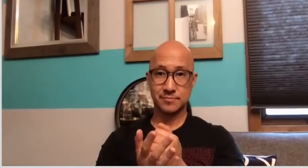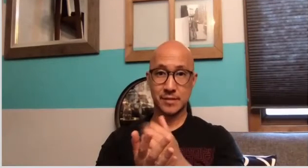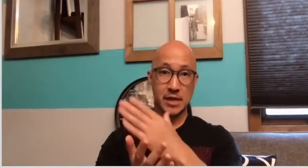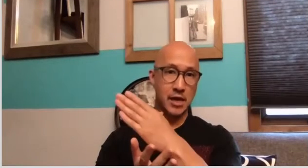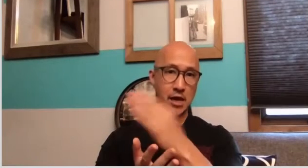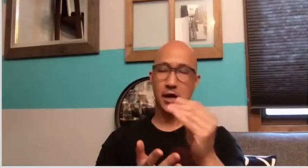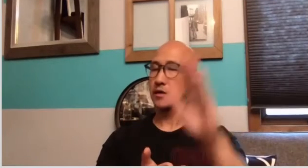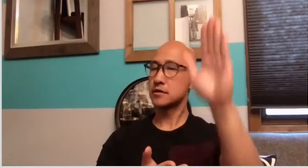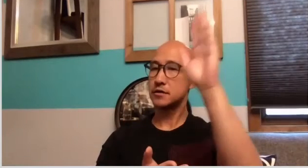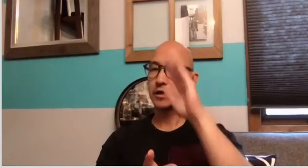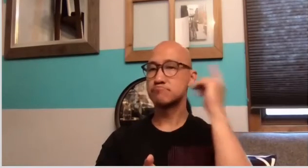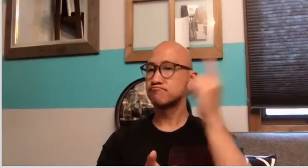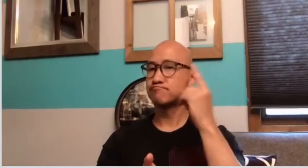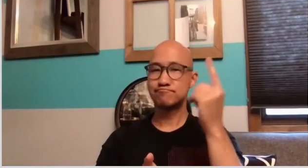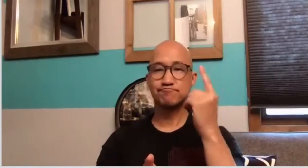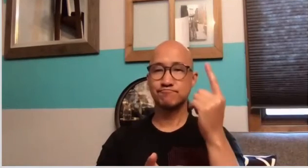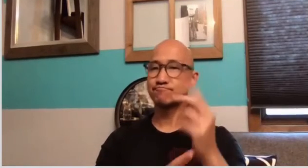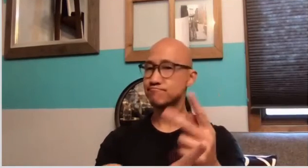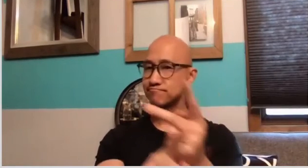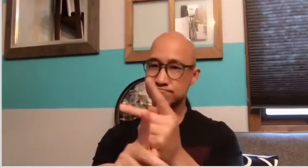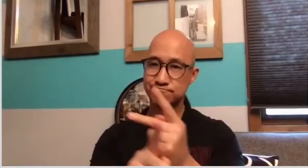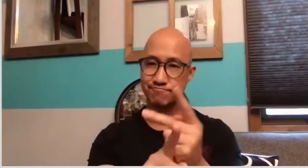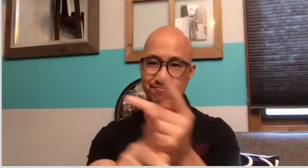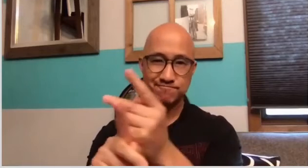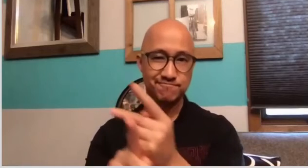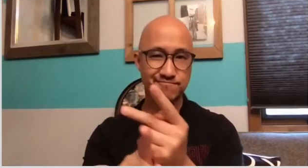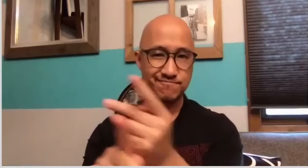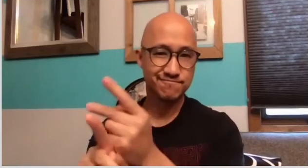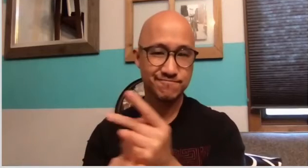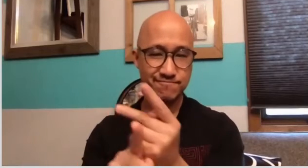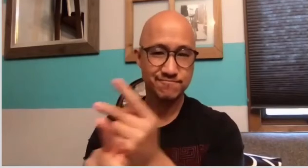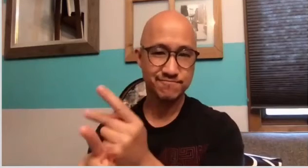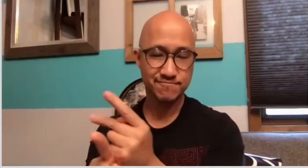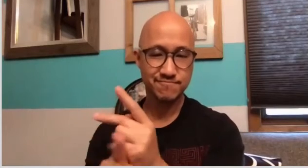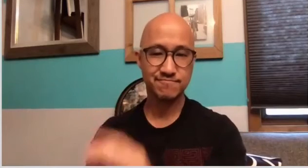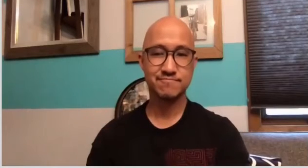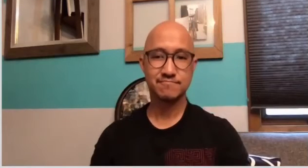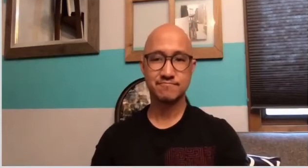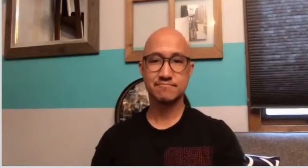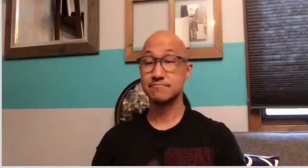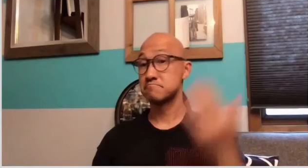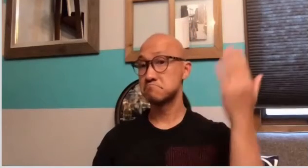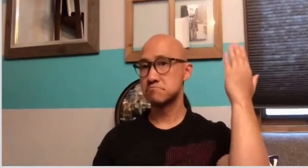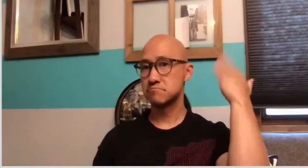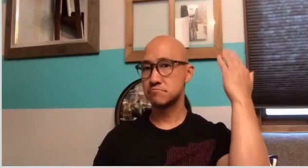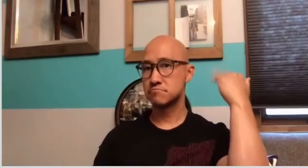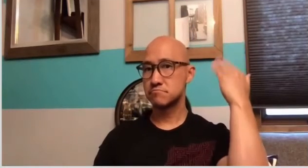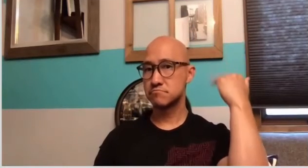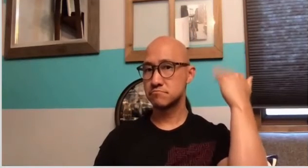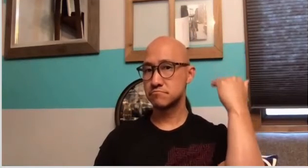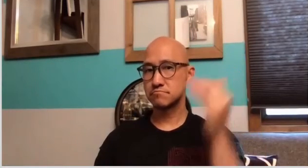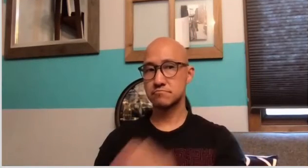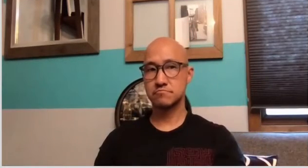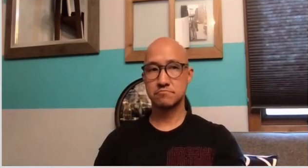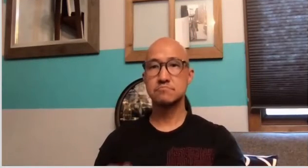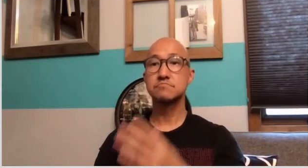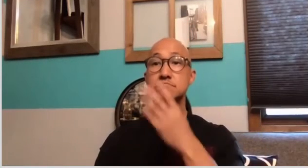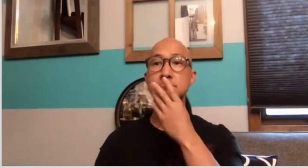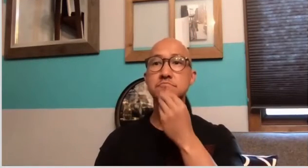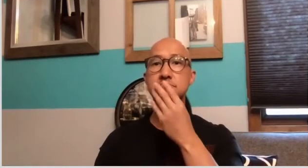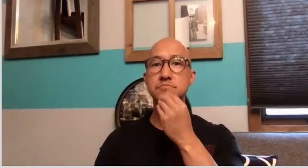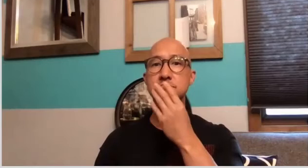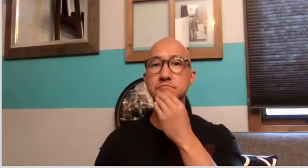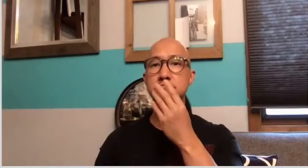that possible. At the same time, while the exiles are returning, Nehemiah comes into focus, a man in the